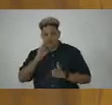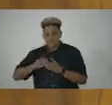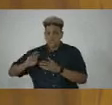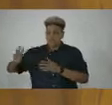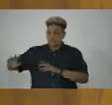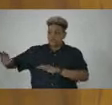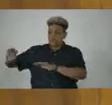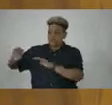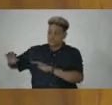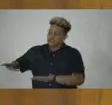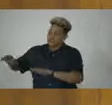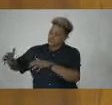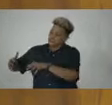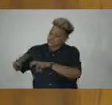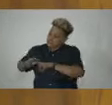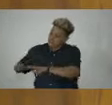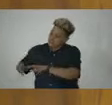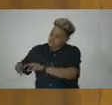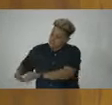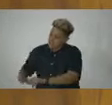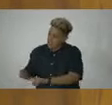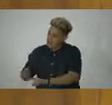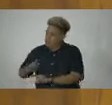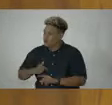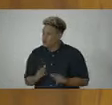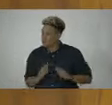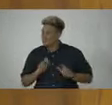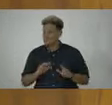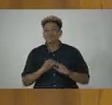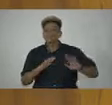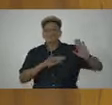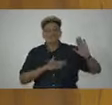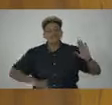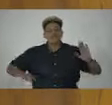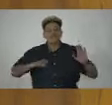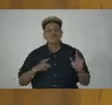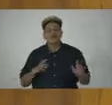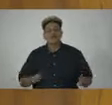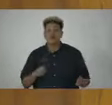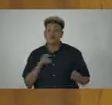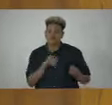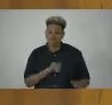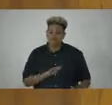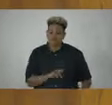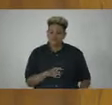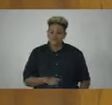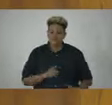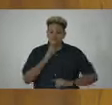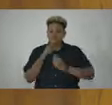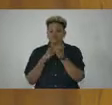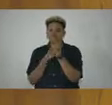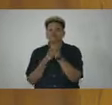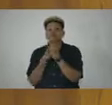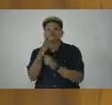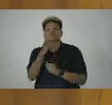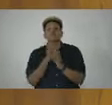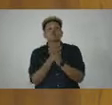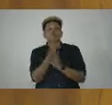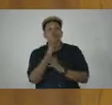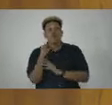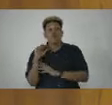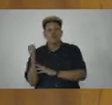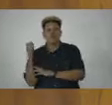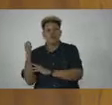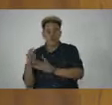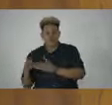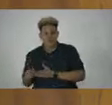Westmoreland Eastern, we are investing in citizens to assist through other